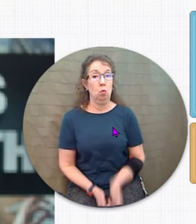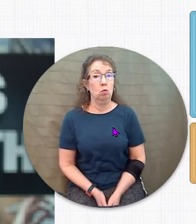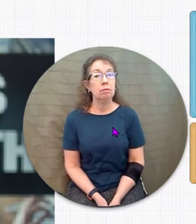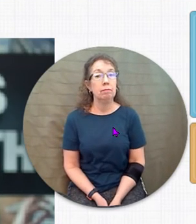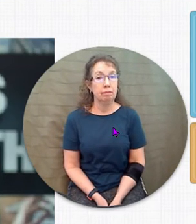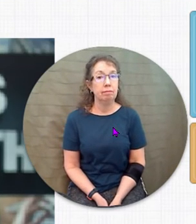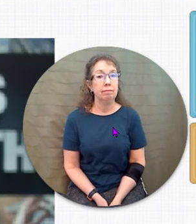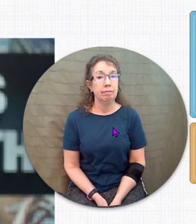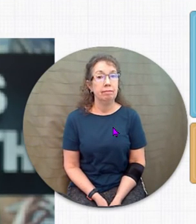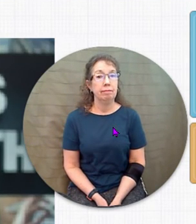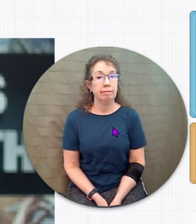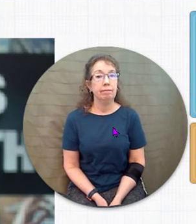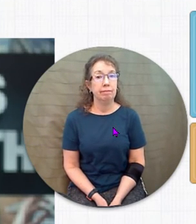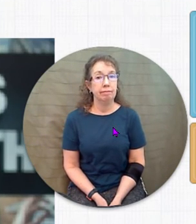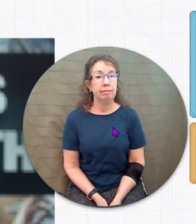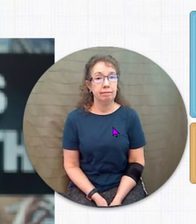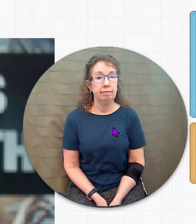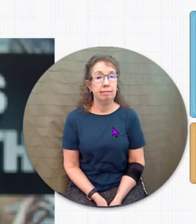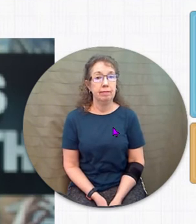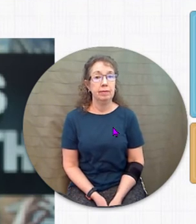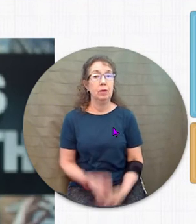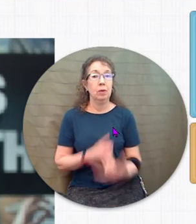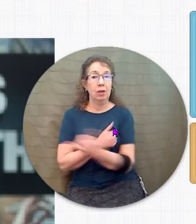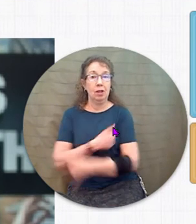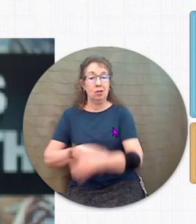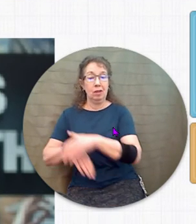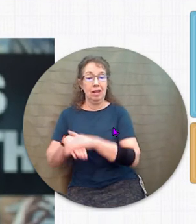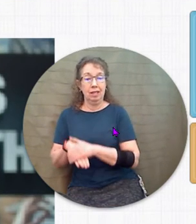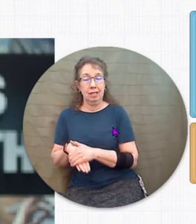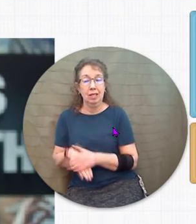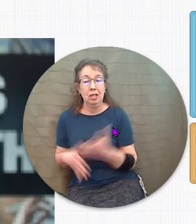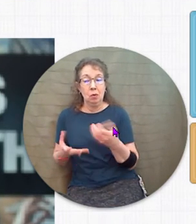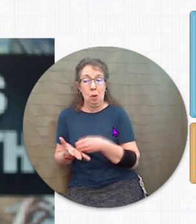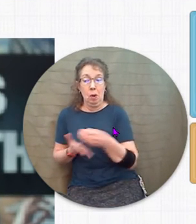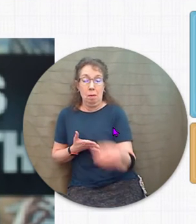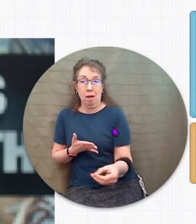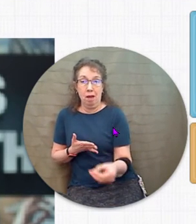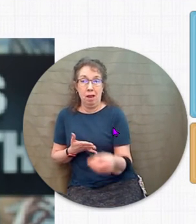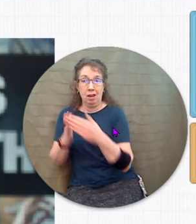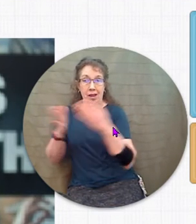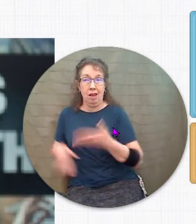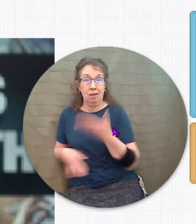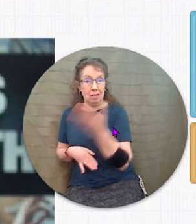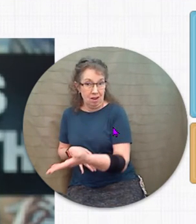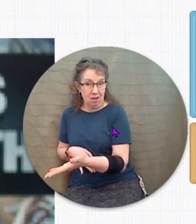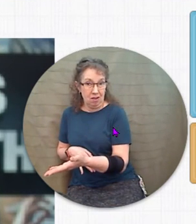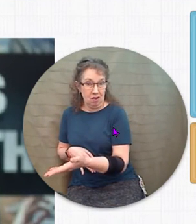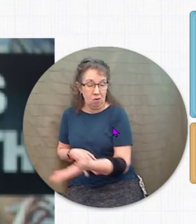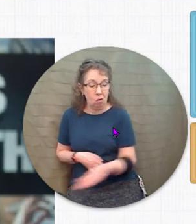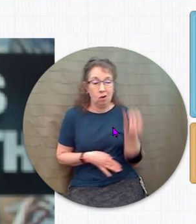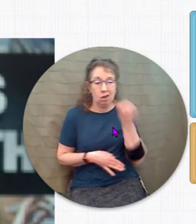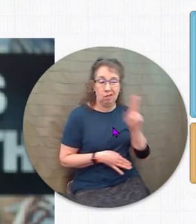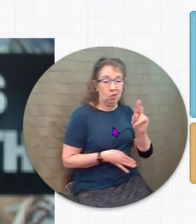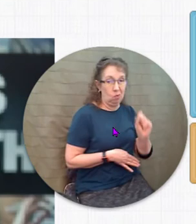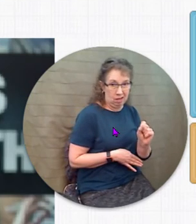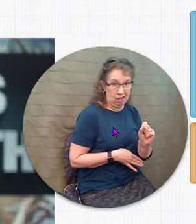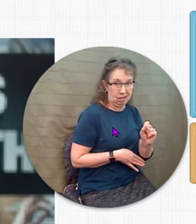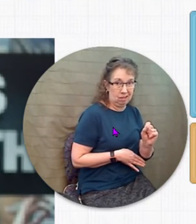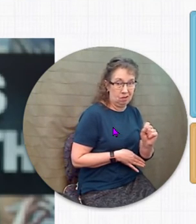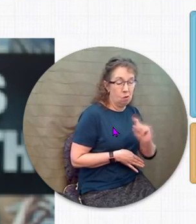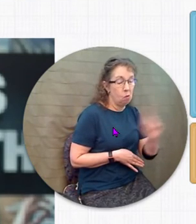So when you go to merry old England and you decide that you want to become a property owner, or if you're in the merry old United States of America, or in the merry